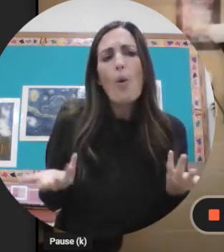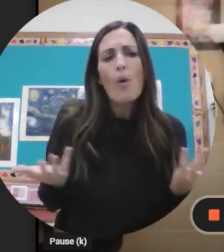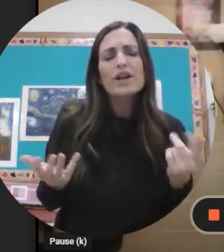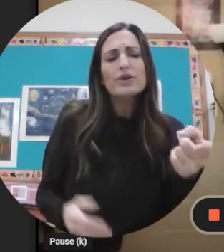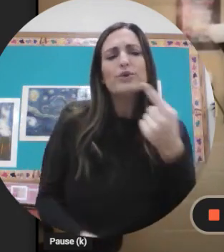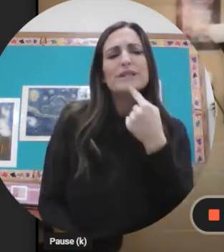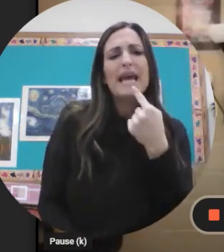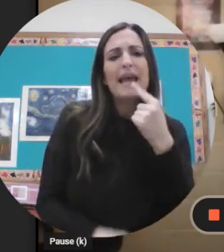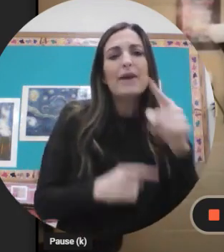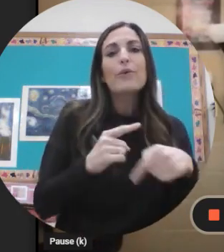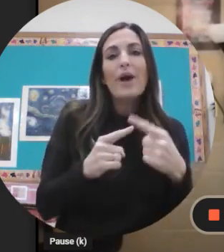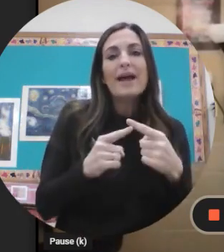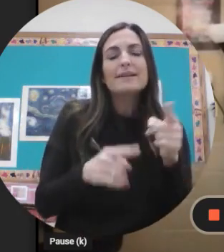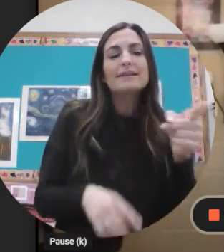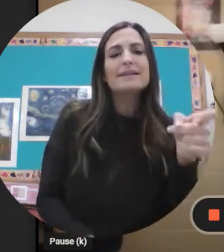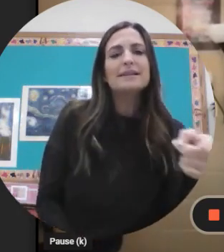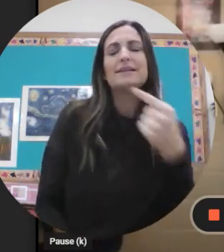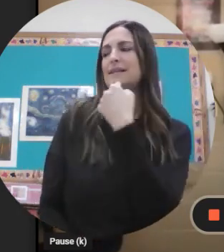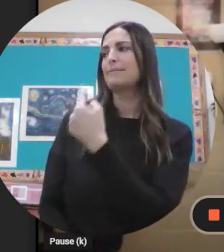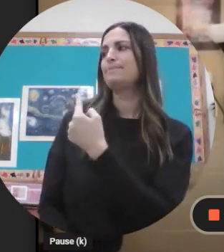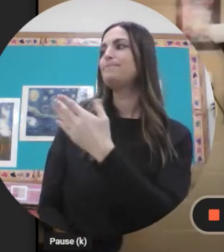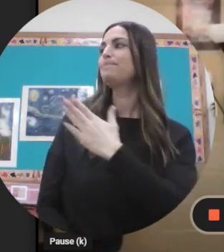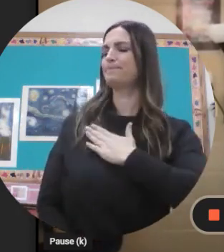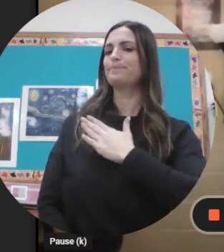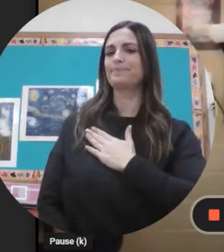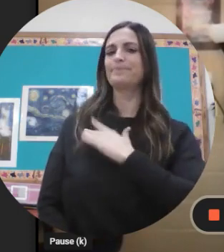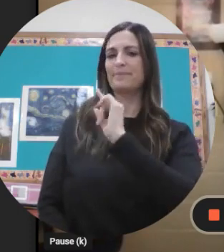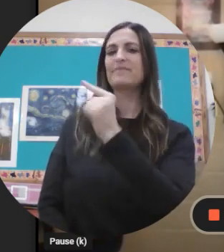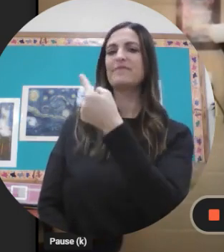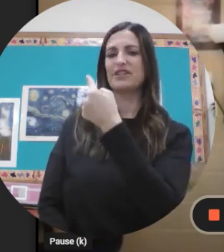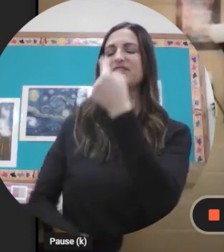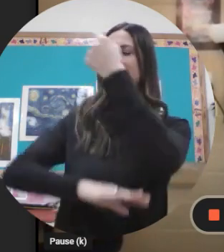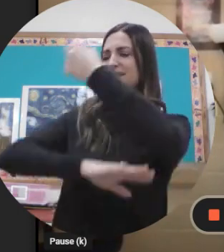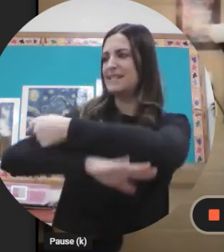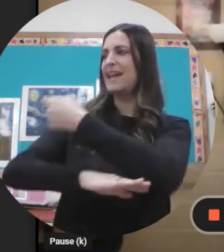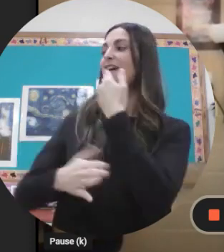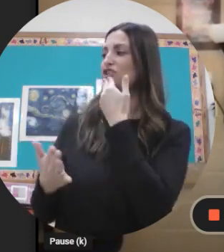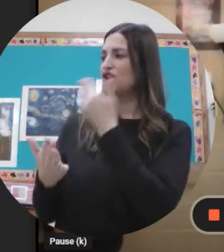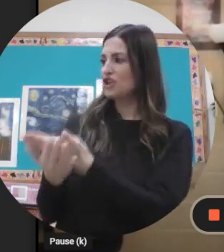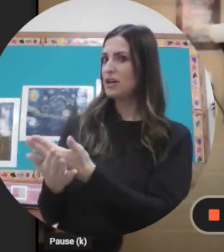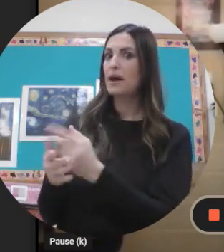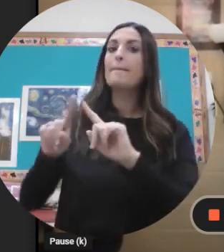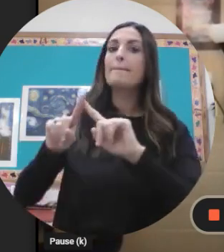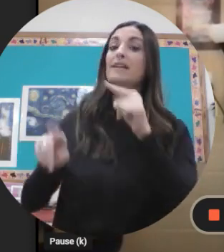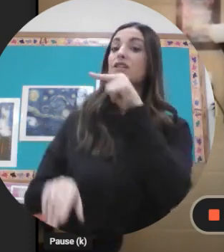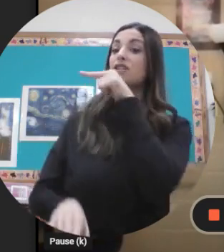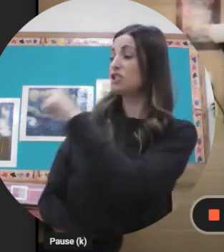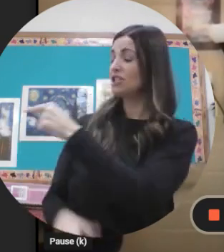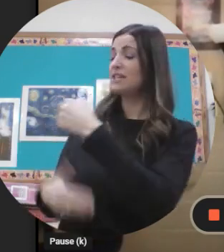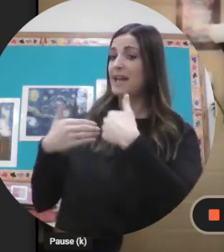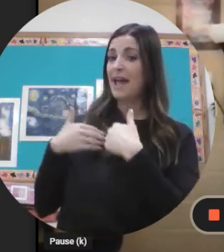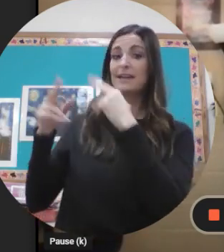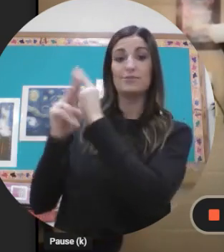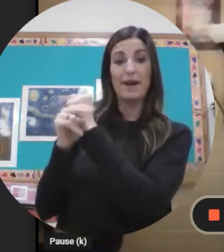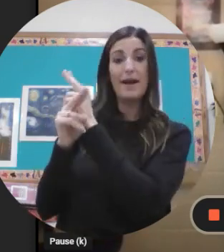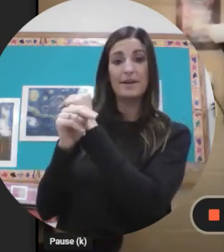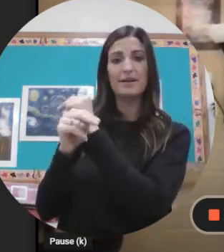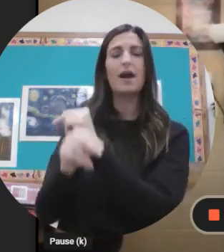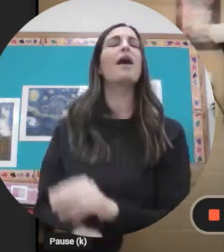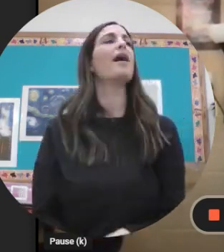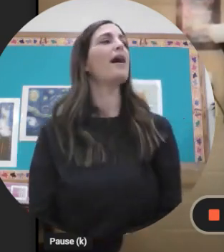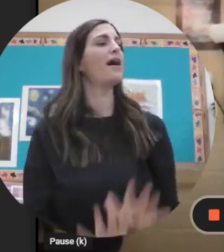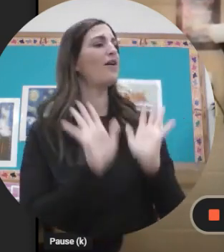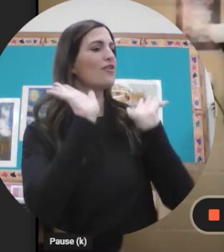say when—" He sighed. "My first day has been good. Emma has a rabbit." "That's great," Miss Martell